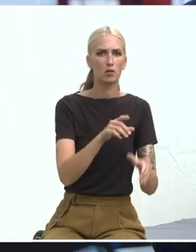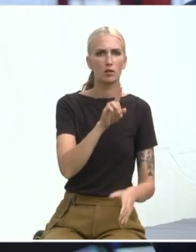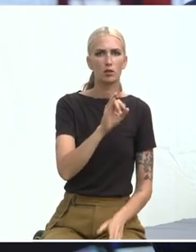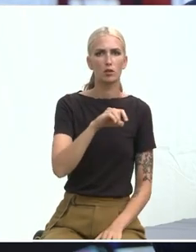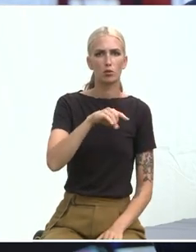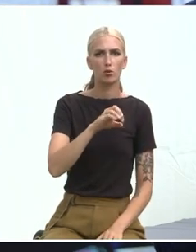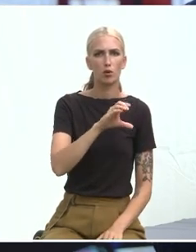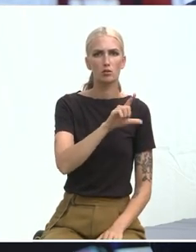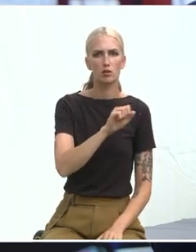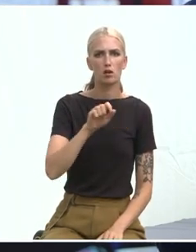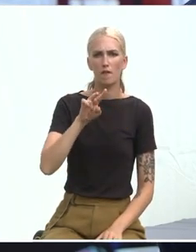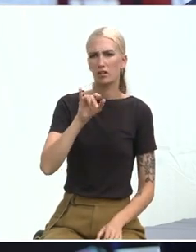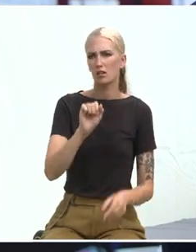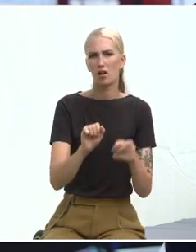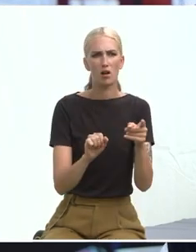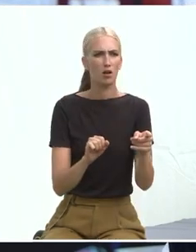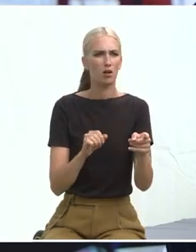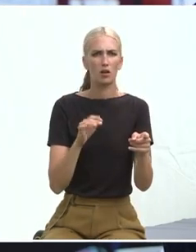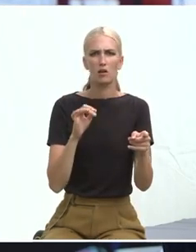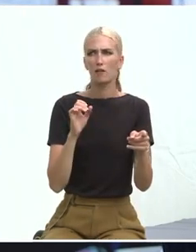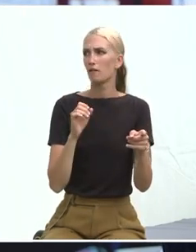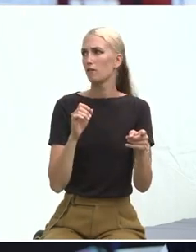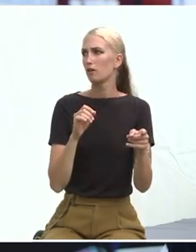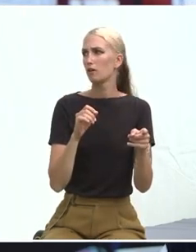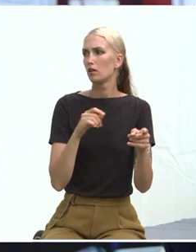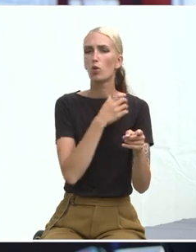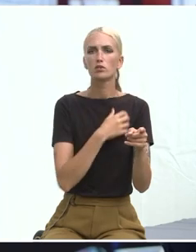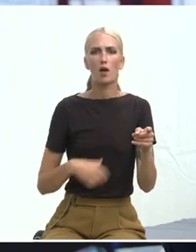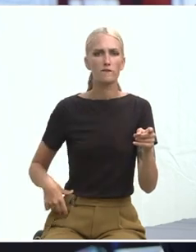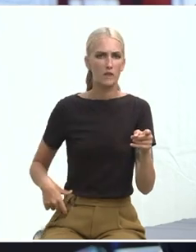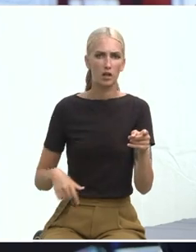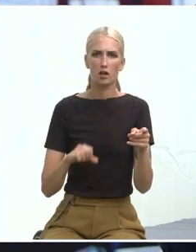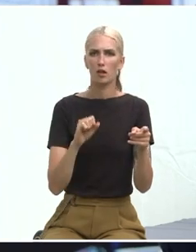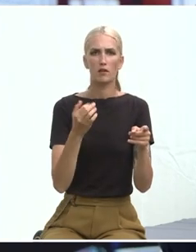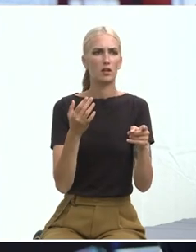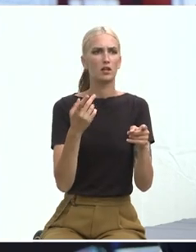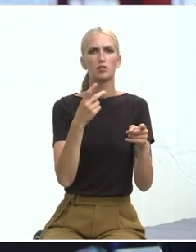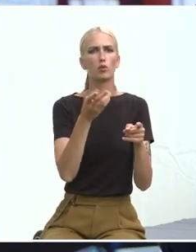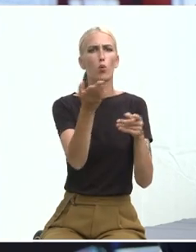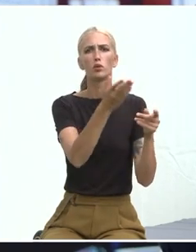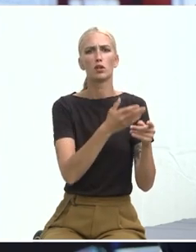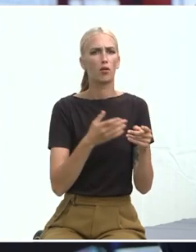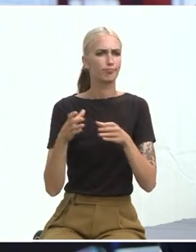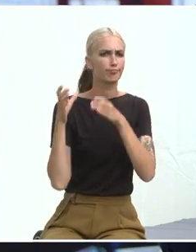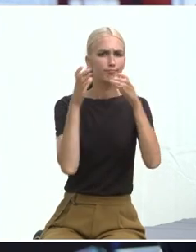and a few of the early tours in Chad, I think, really came back in